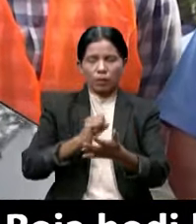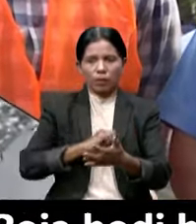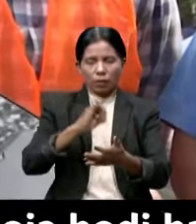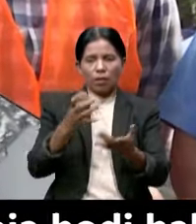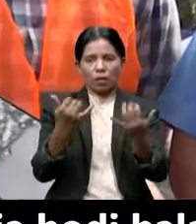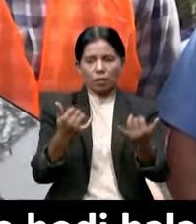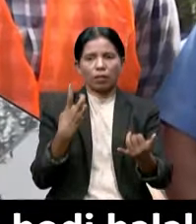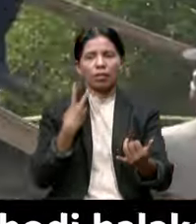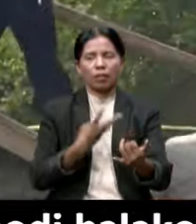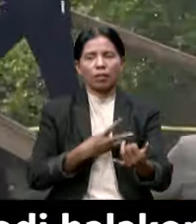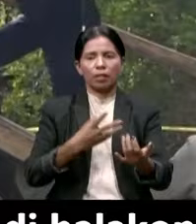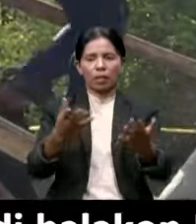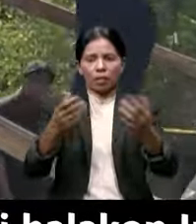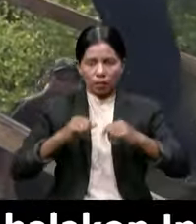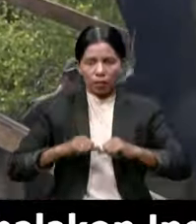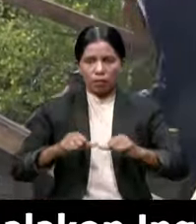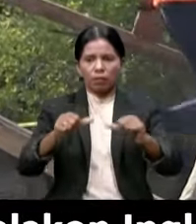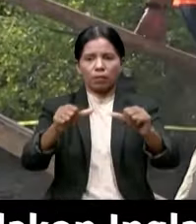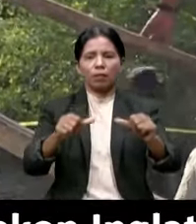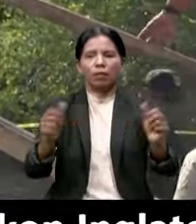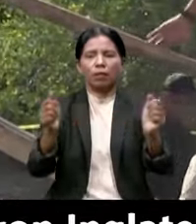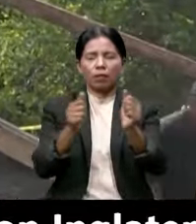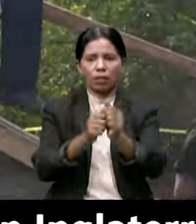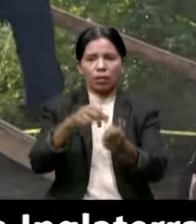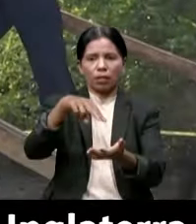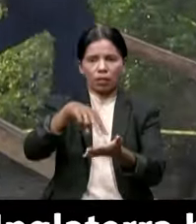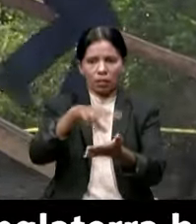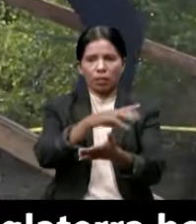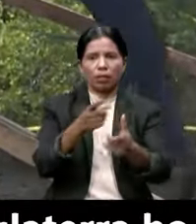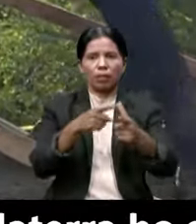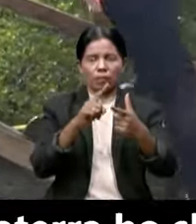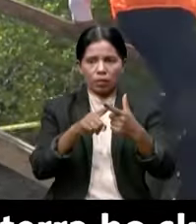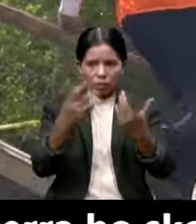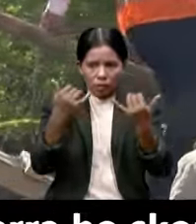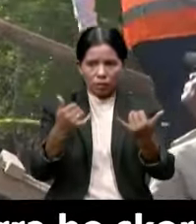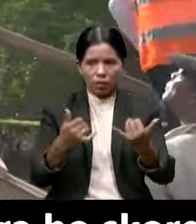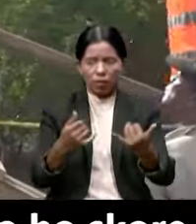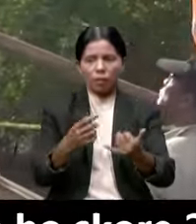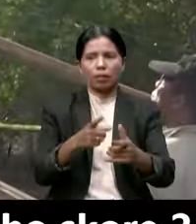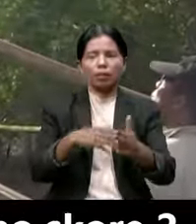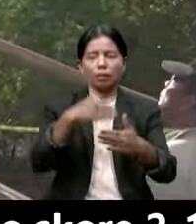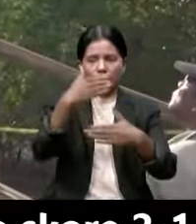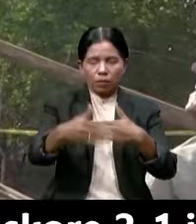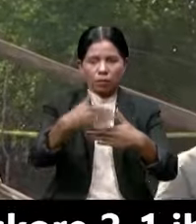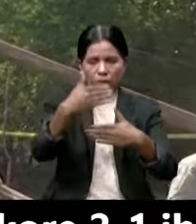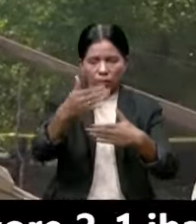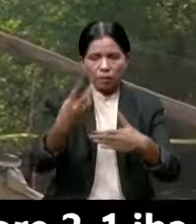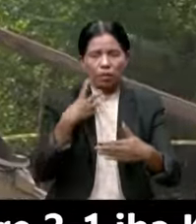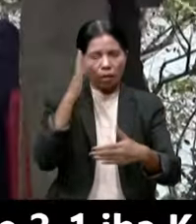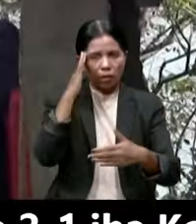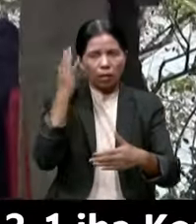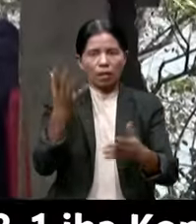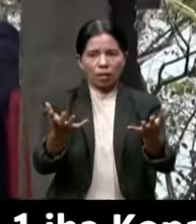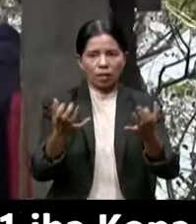agora ita akara continua o hari aeroporto Suai, ho agora fase sira tu irma ita noi akara katuari da dau